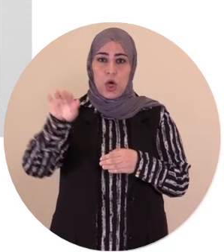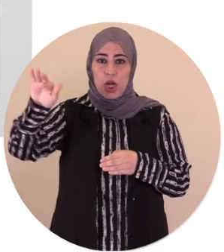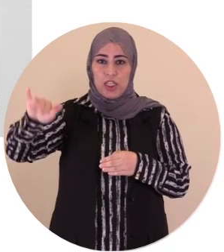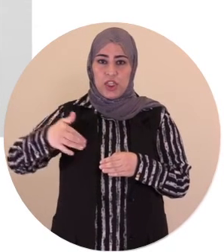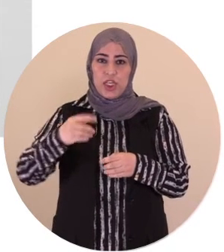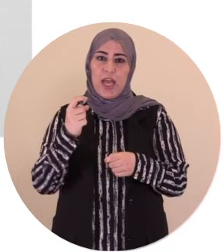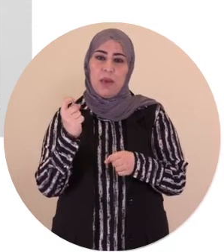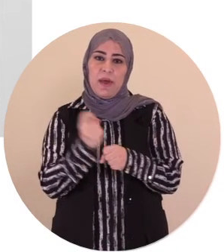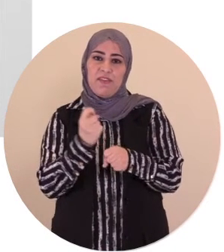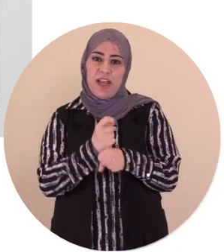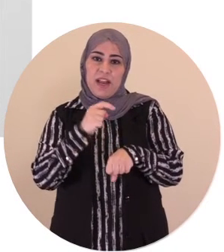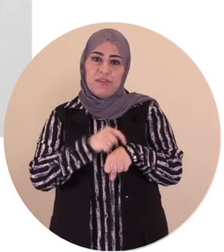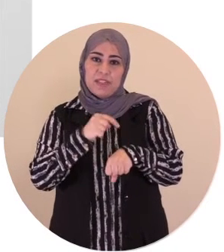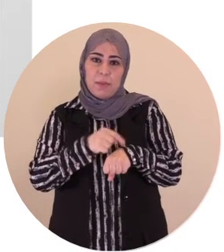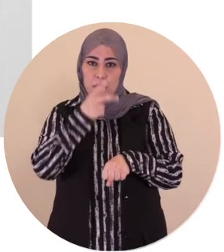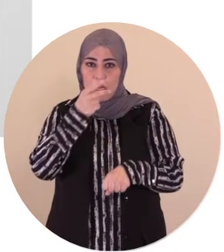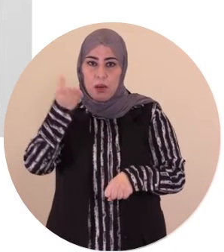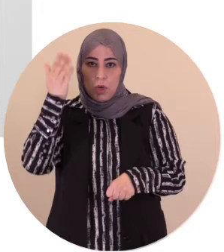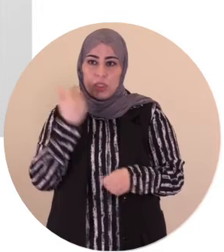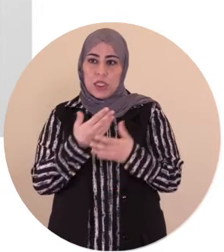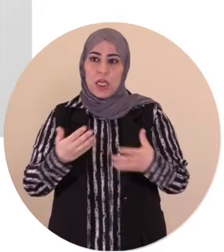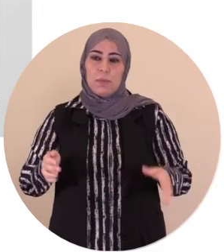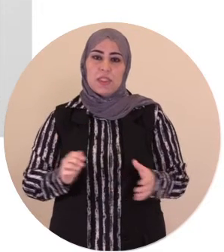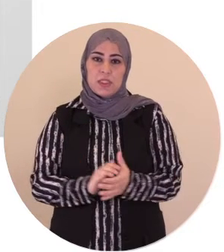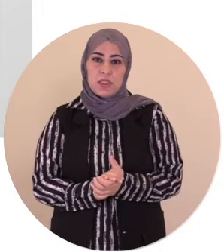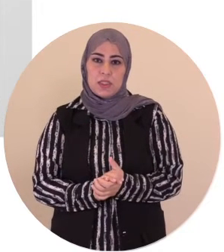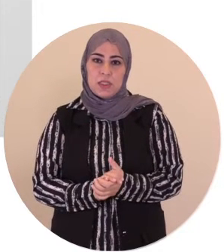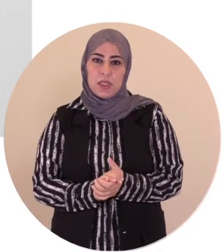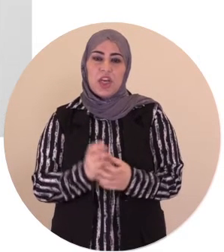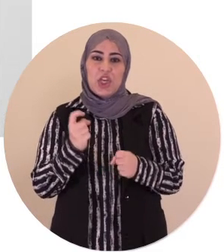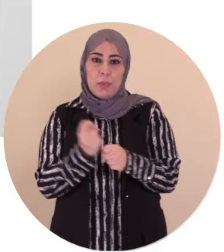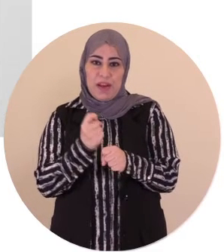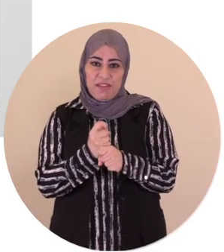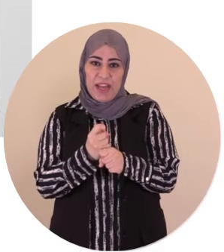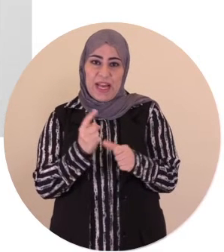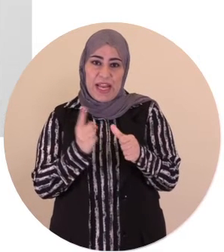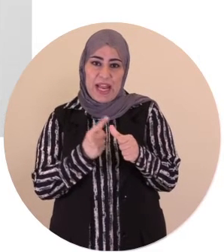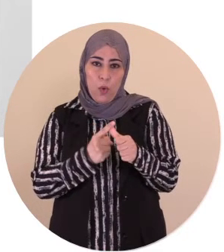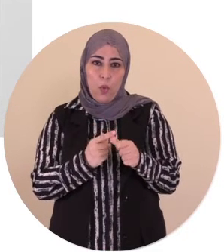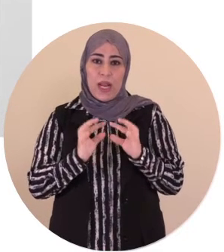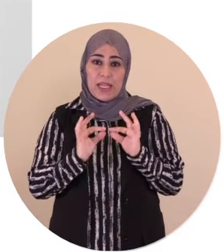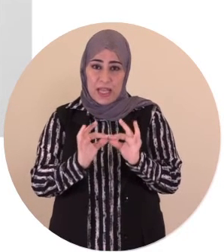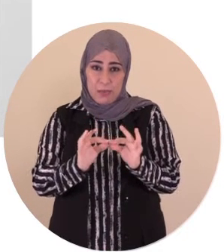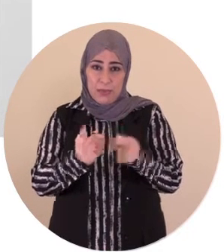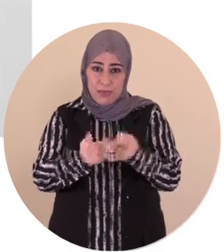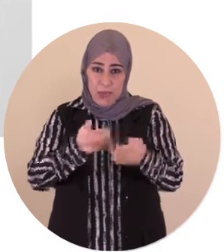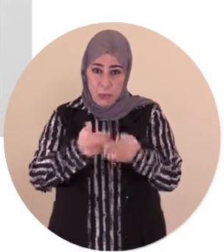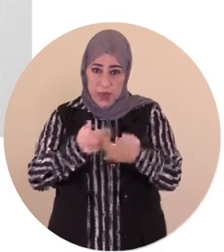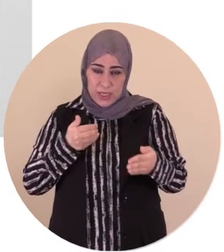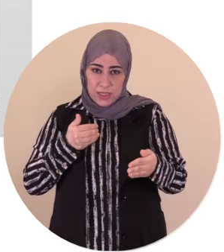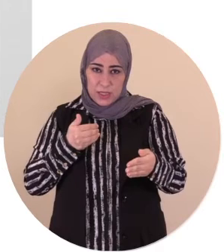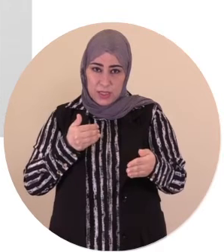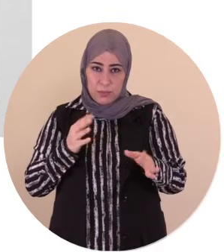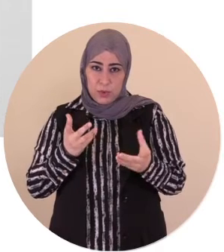The first action, the train had left. The second action is Sarah arrived. So did she get on the train or not? We don't know